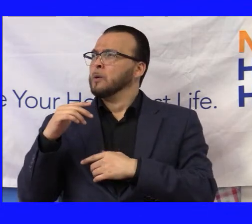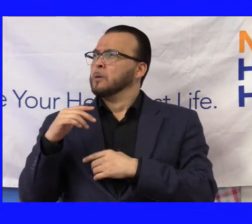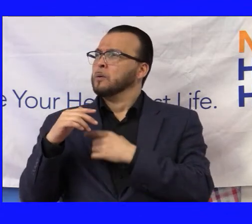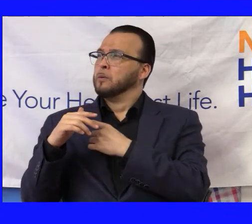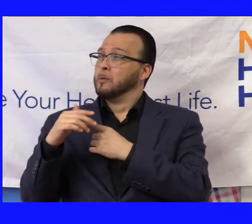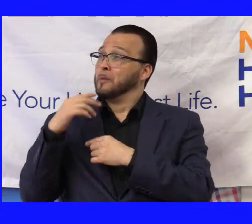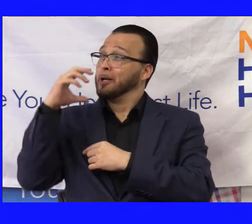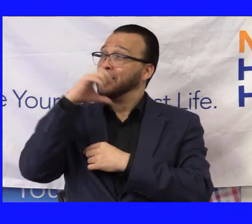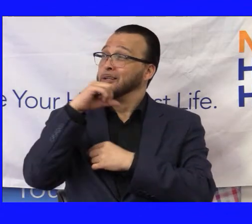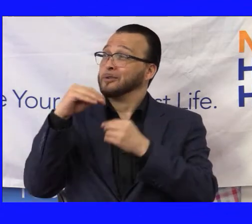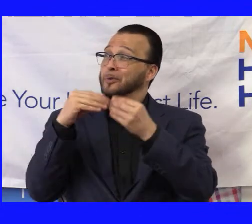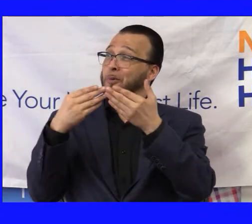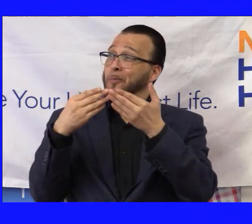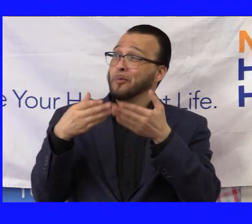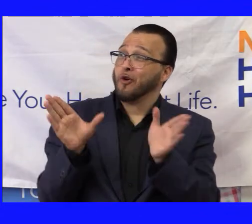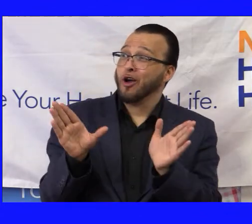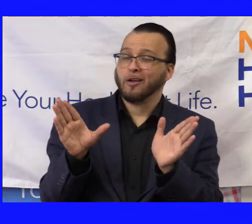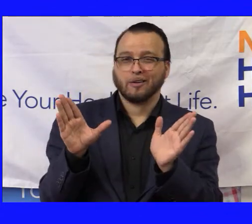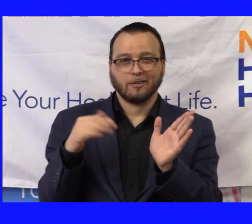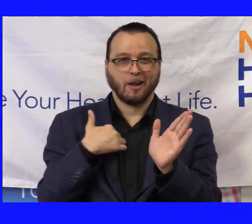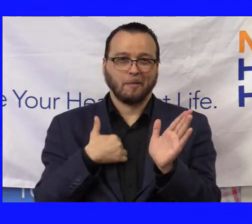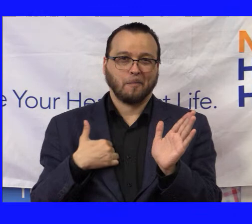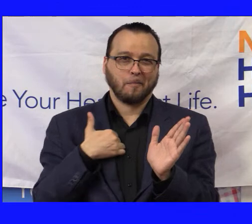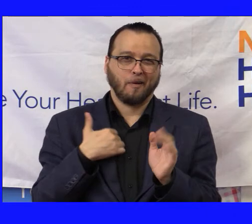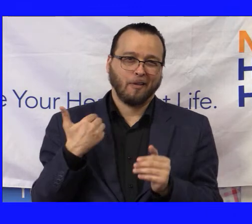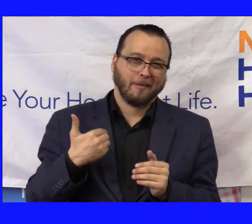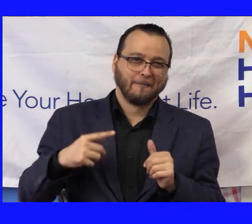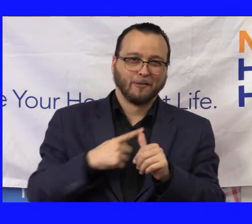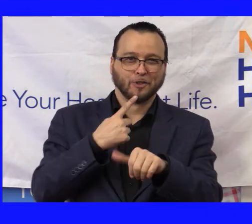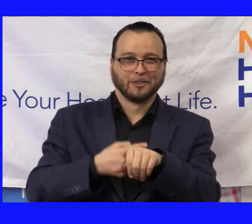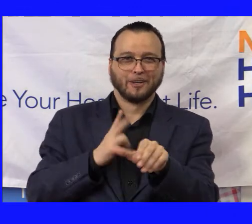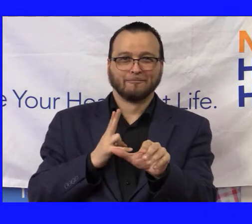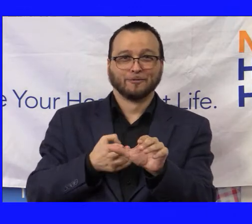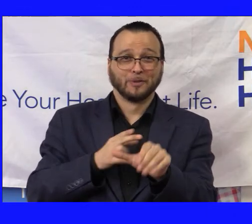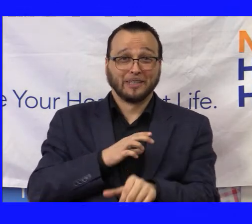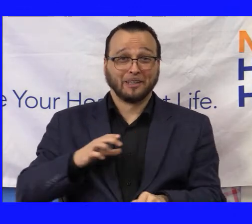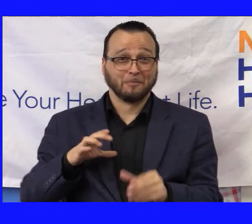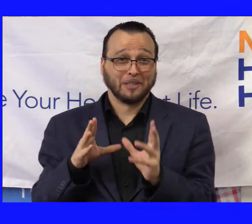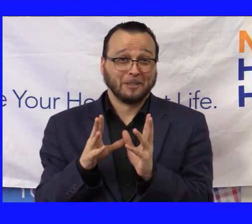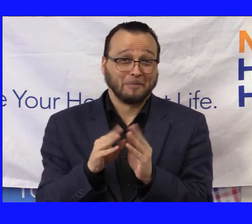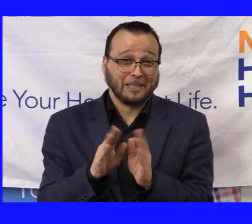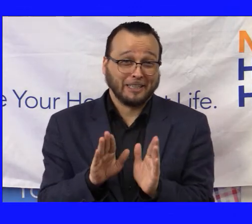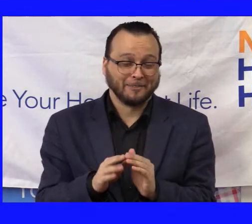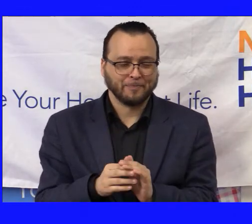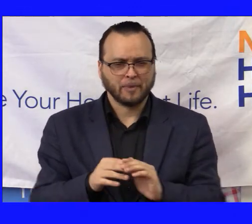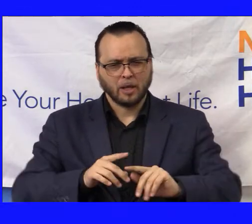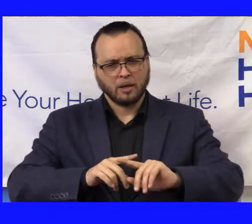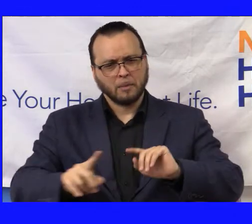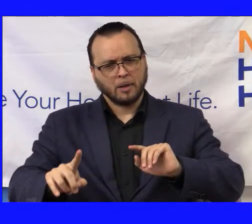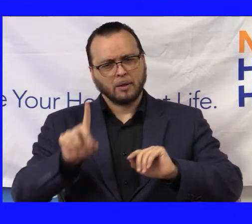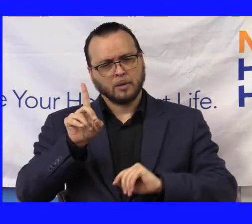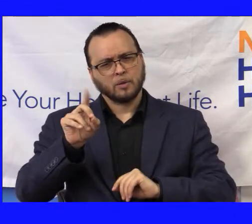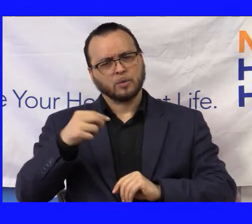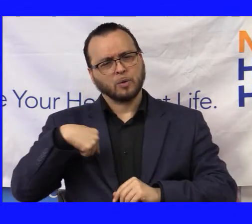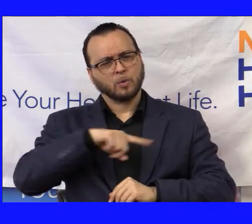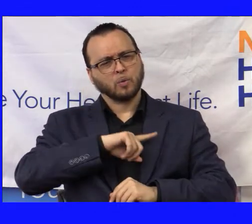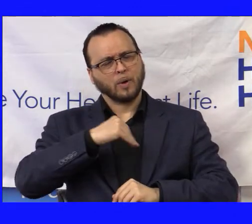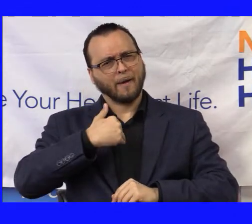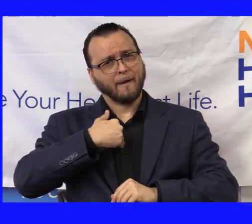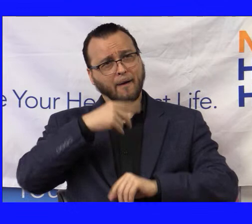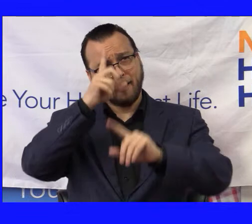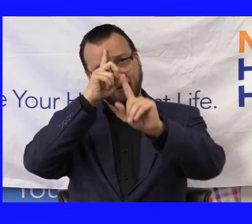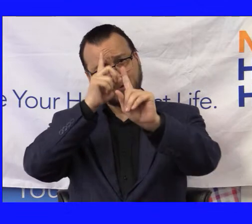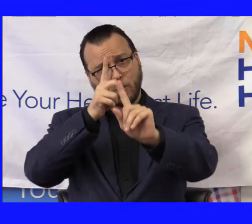and I apologize, this is my first time at the committee meeting, but do we have goals